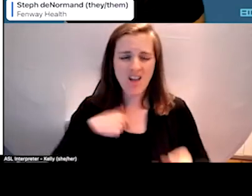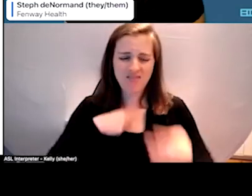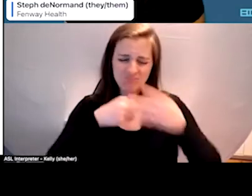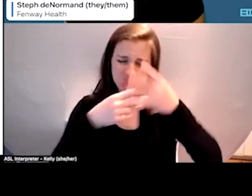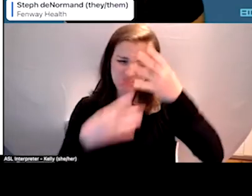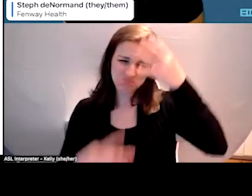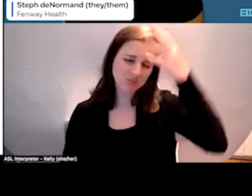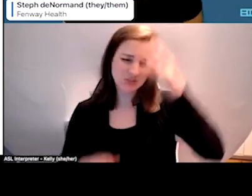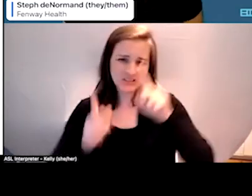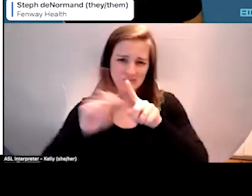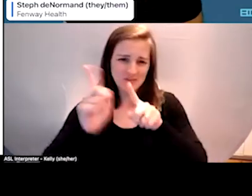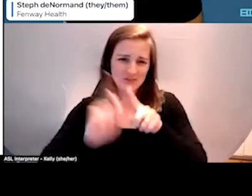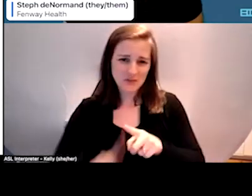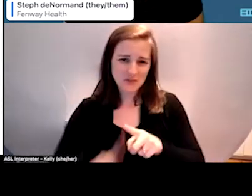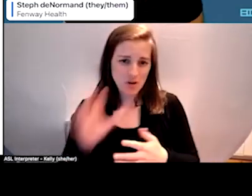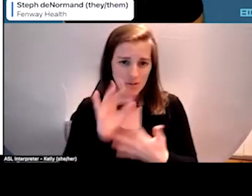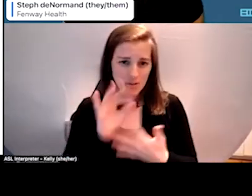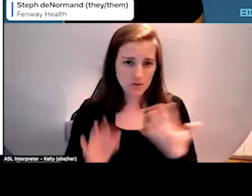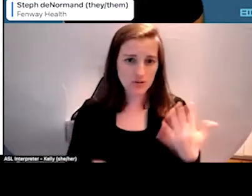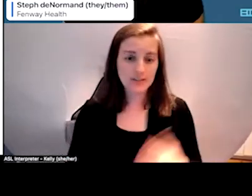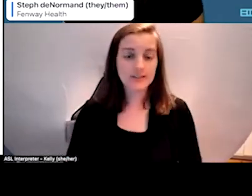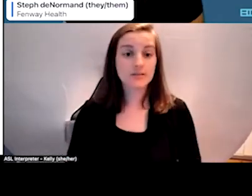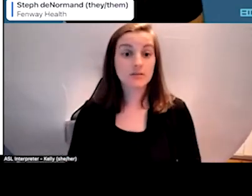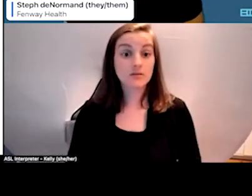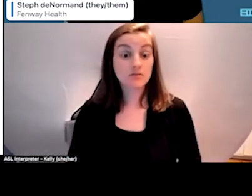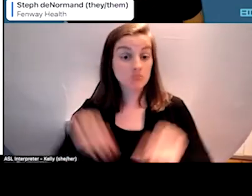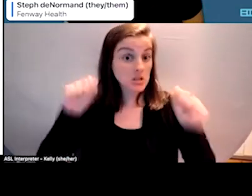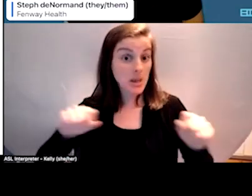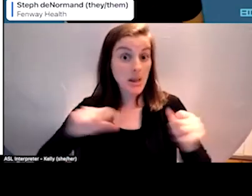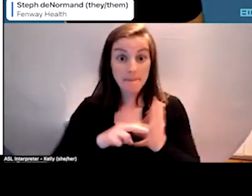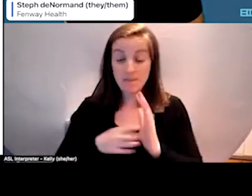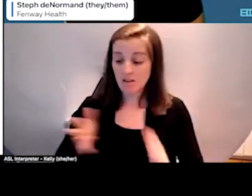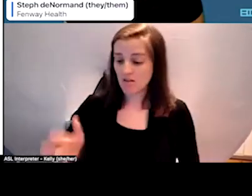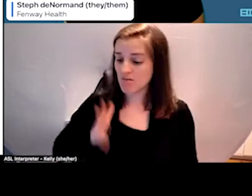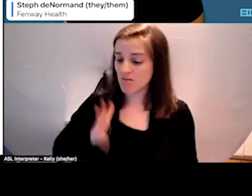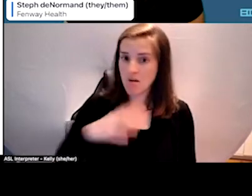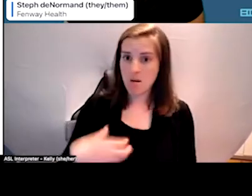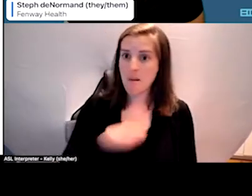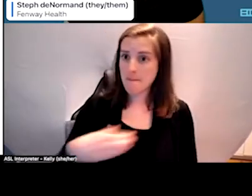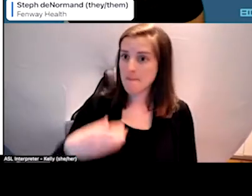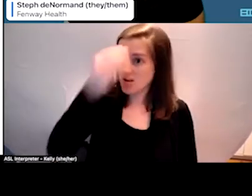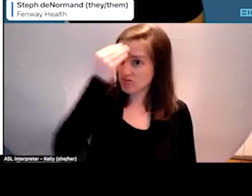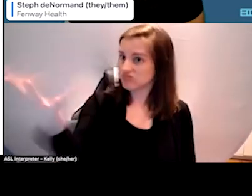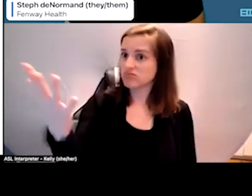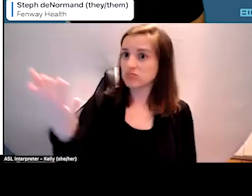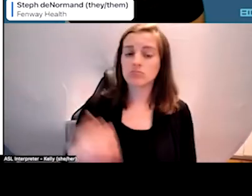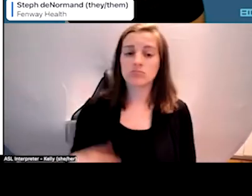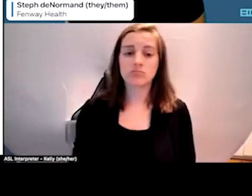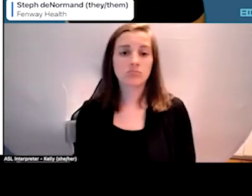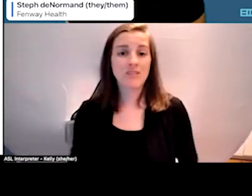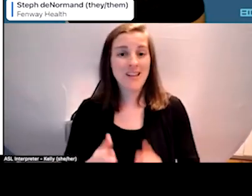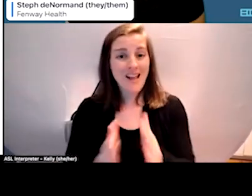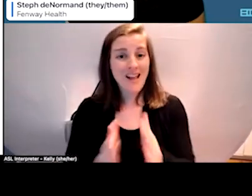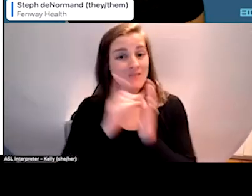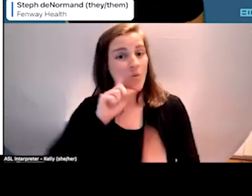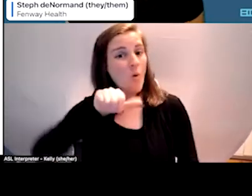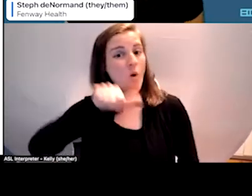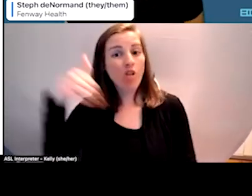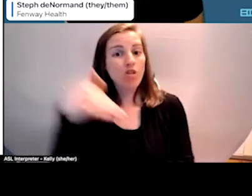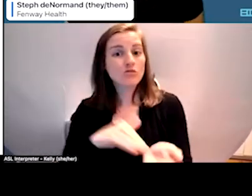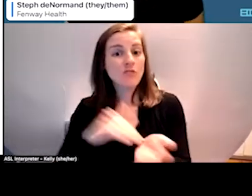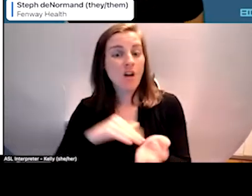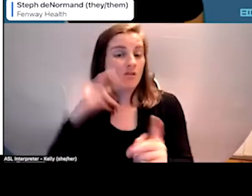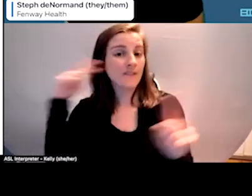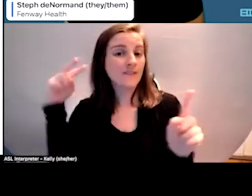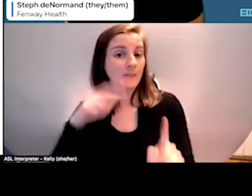that I talked about earlier, like filing a formal complaint, requesting a second opinion, asking for help from